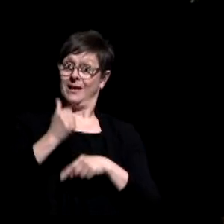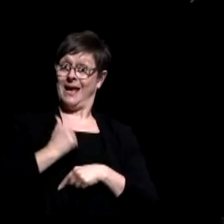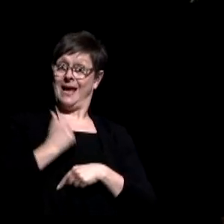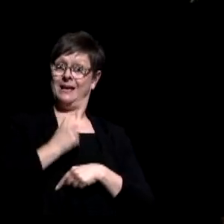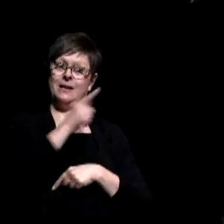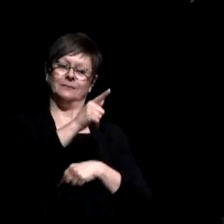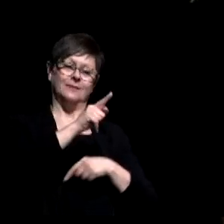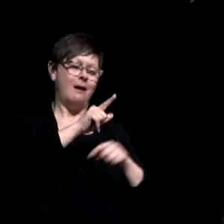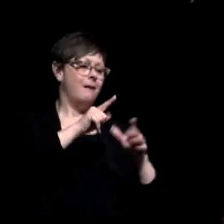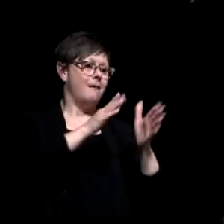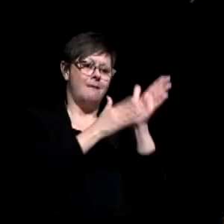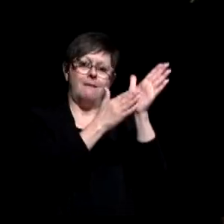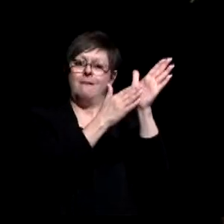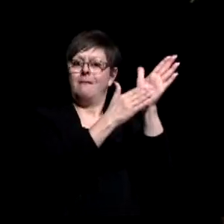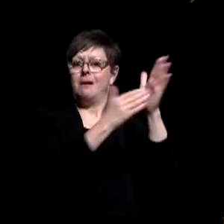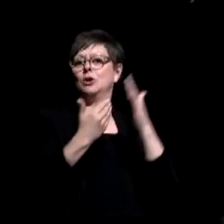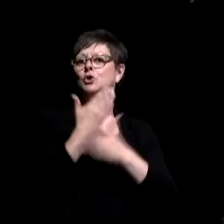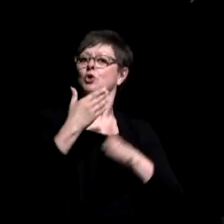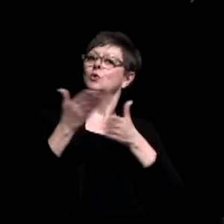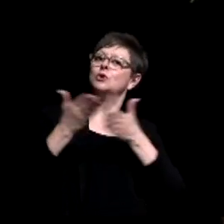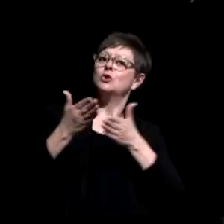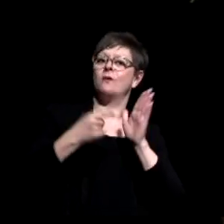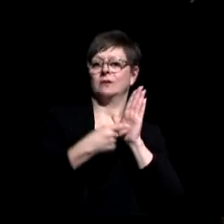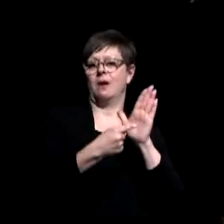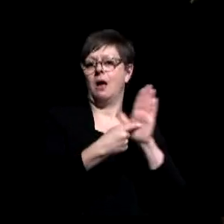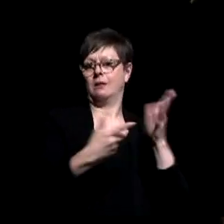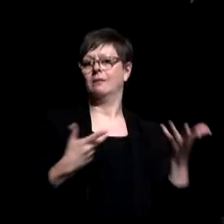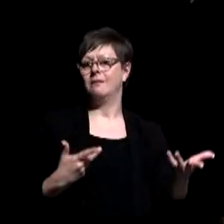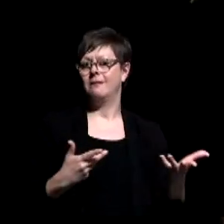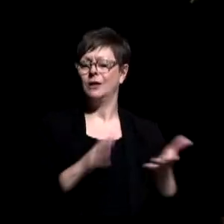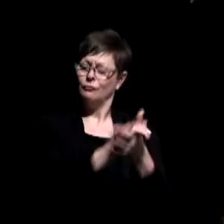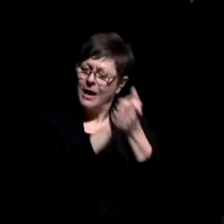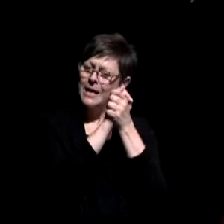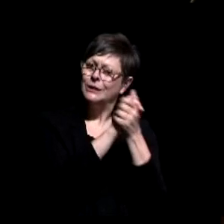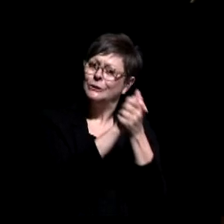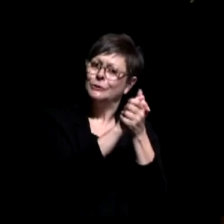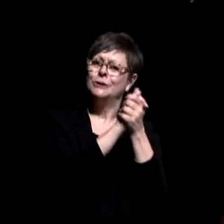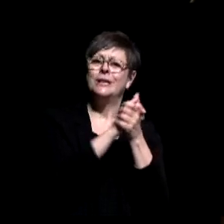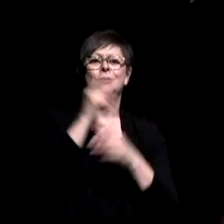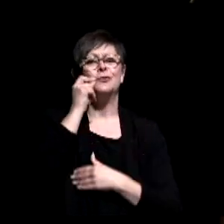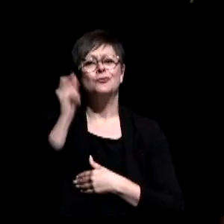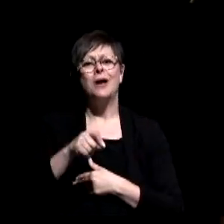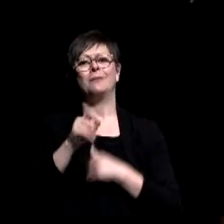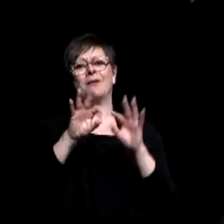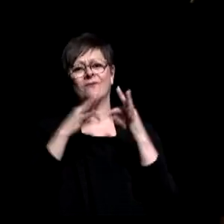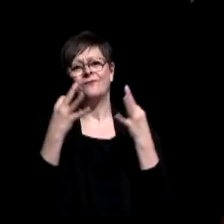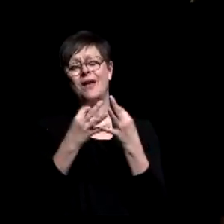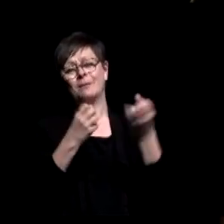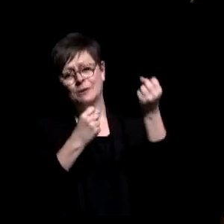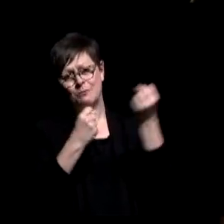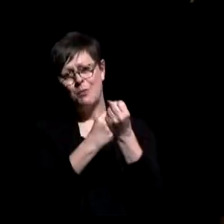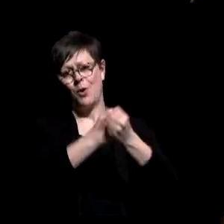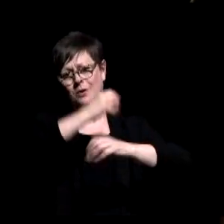a new service model. Congratulations to the Ukrainian Family Support Desk team.